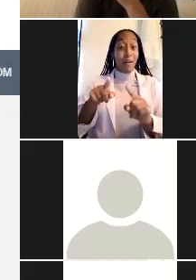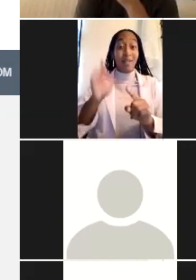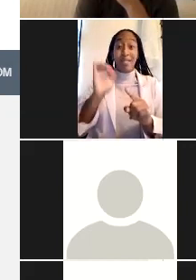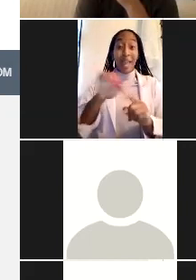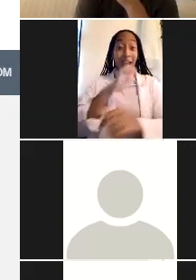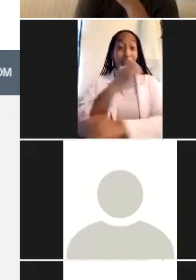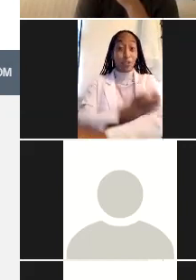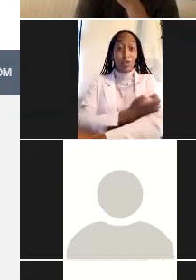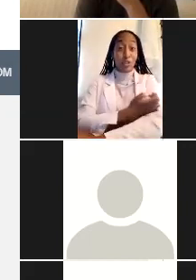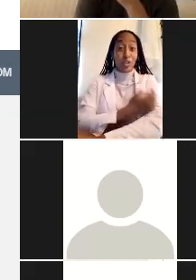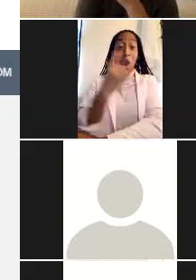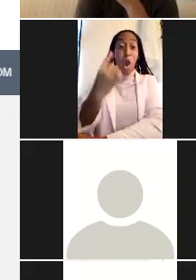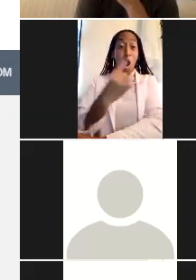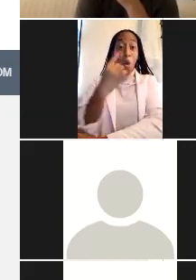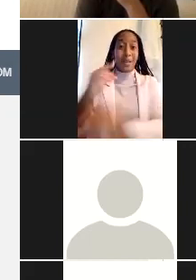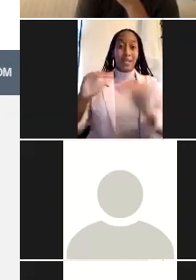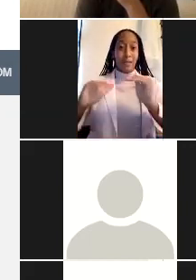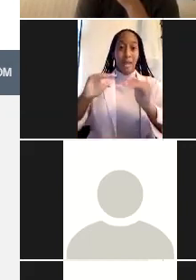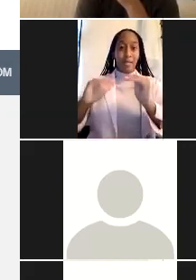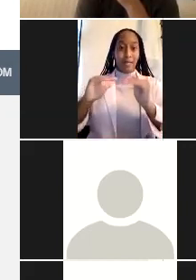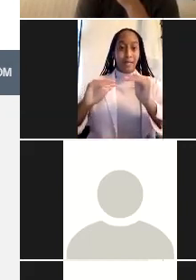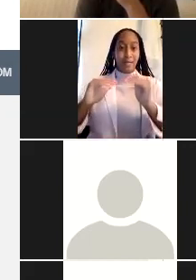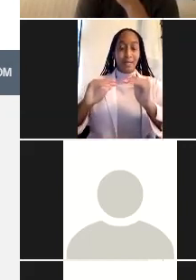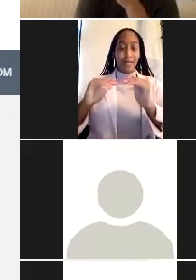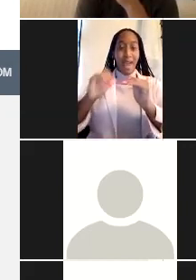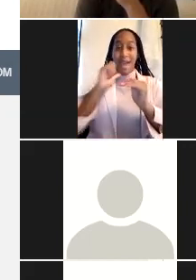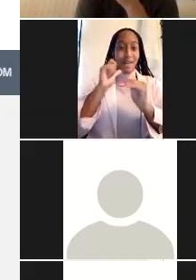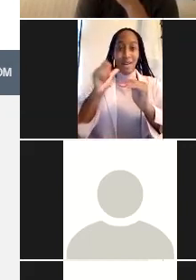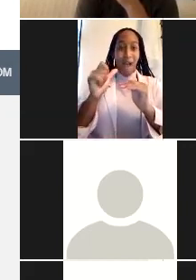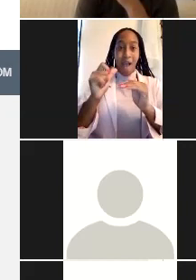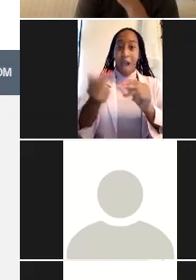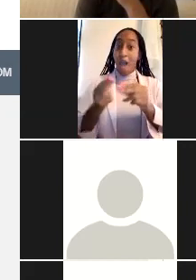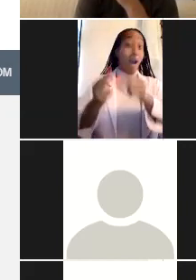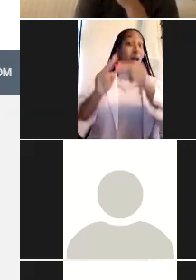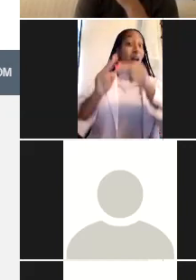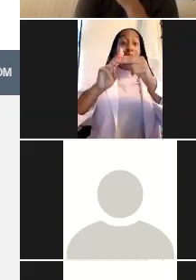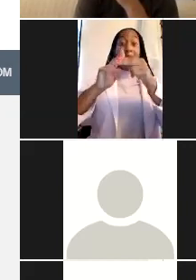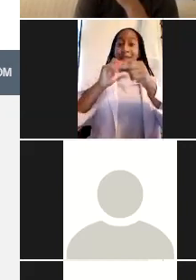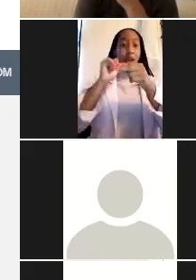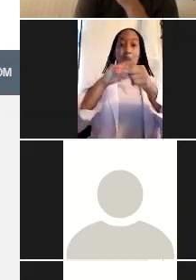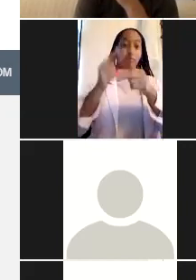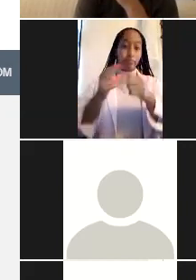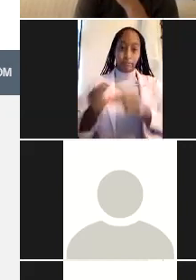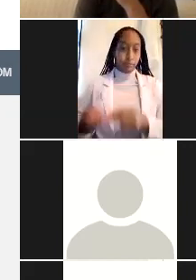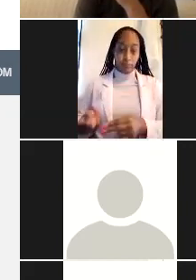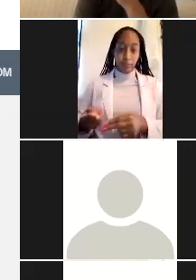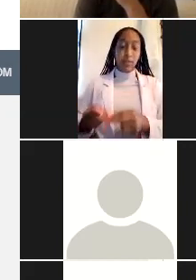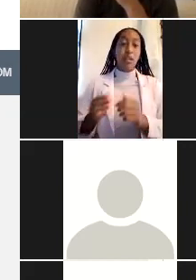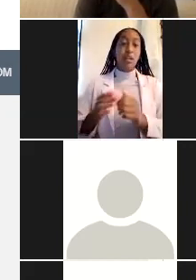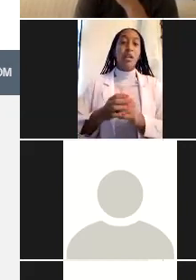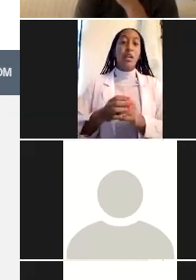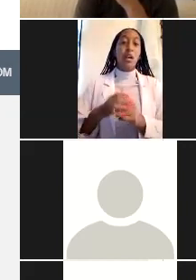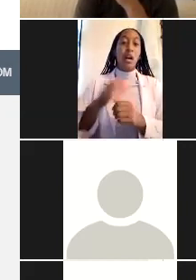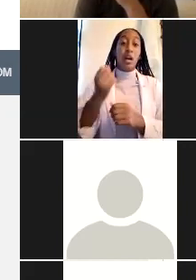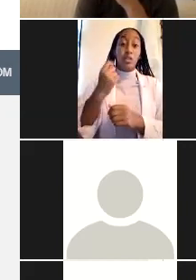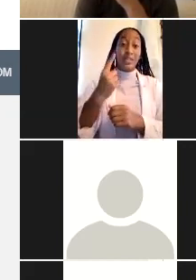And sometimes you hear the conservation of mechanical energy stated that, the conservation of energy stated